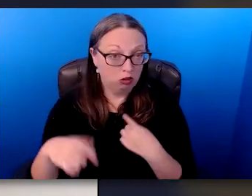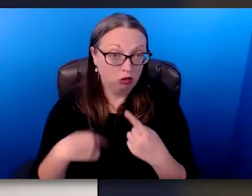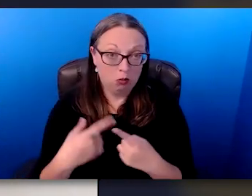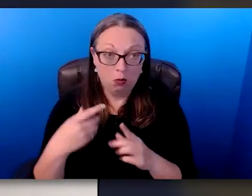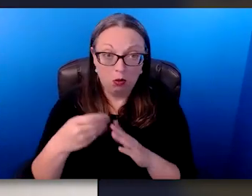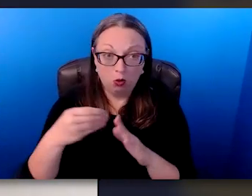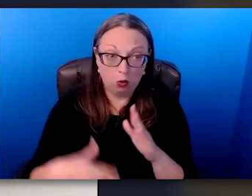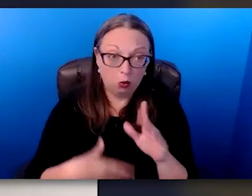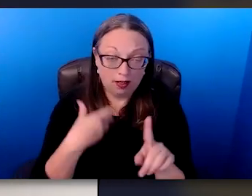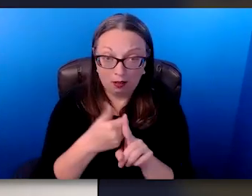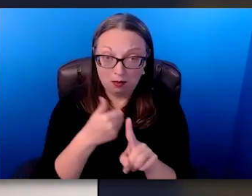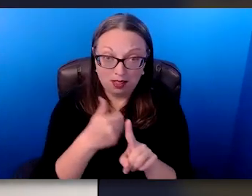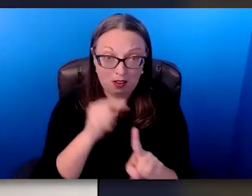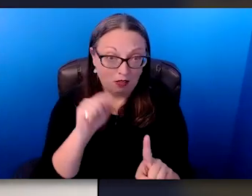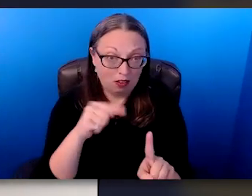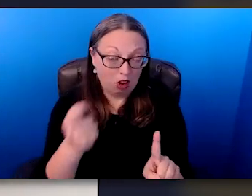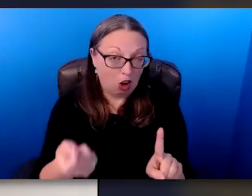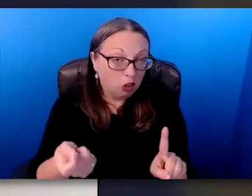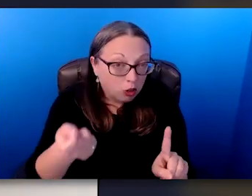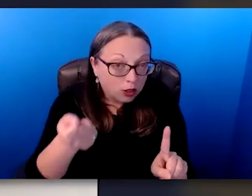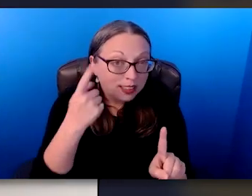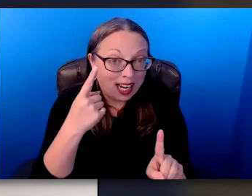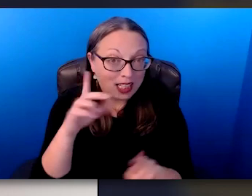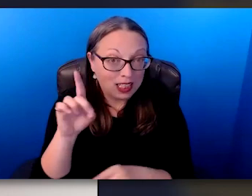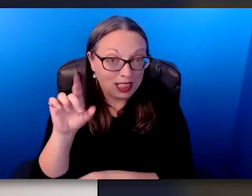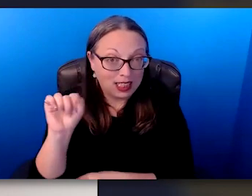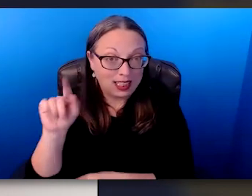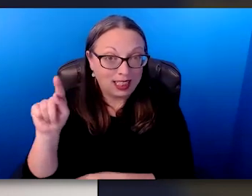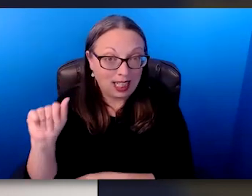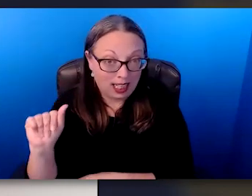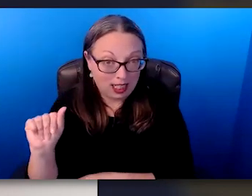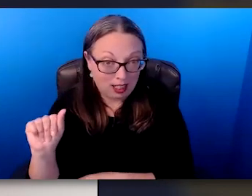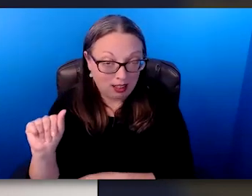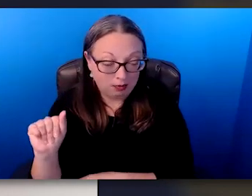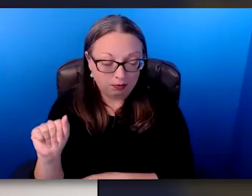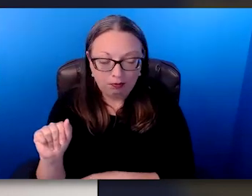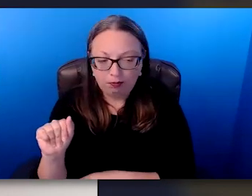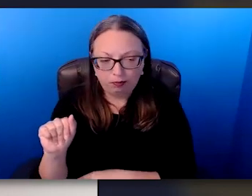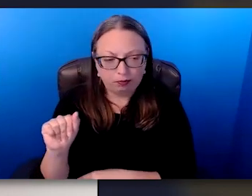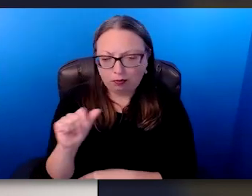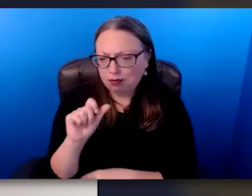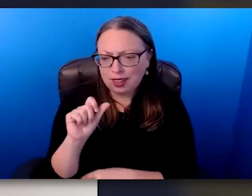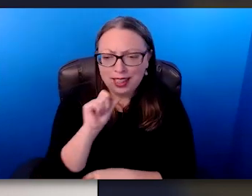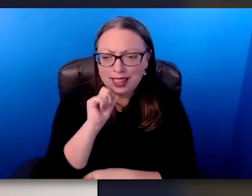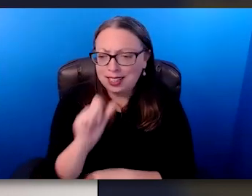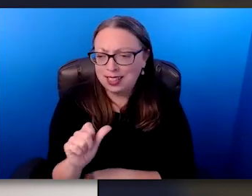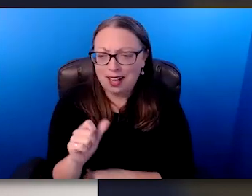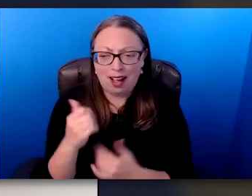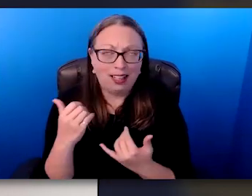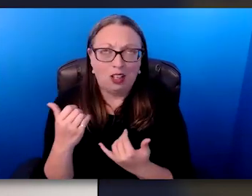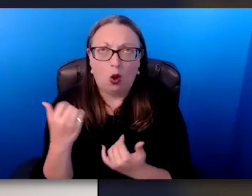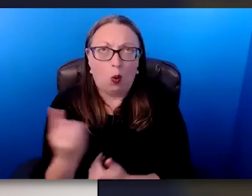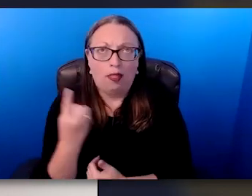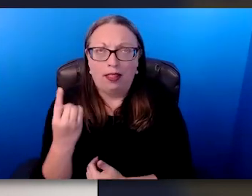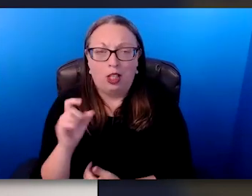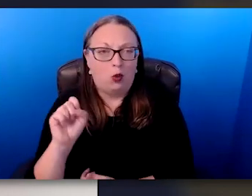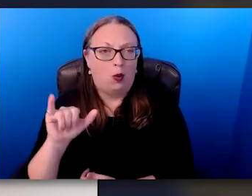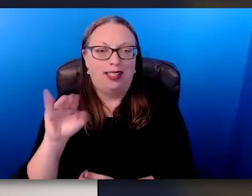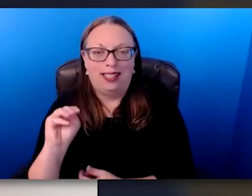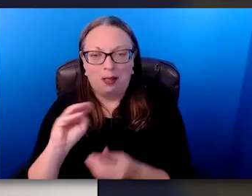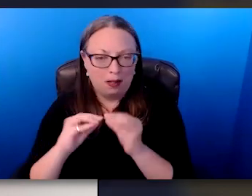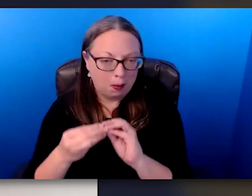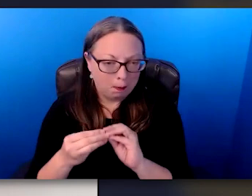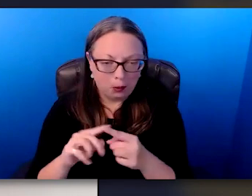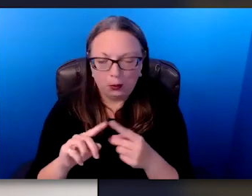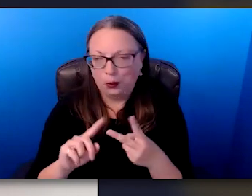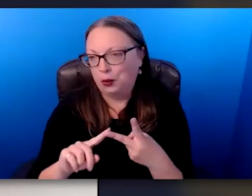students understanding data. And data now is not just your SIN number and your student number and your name